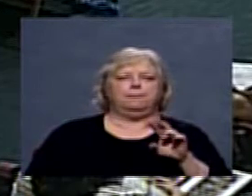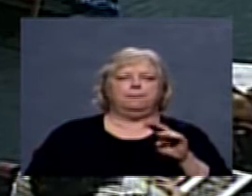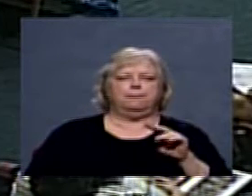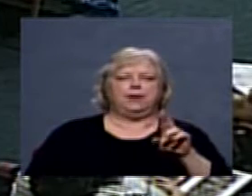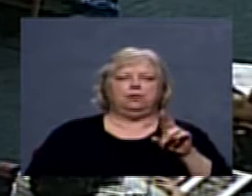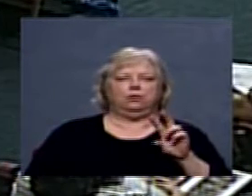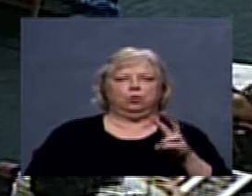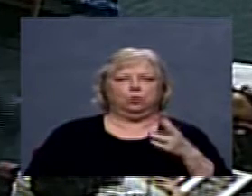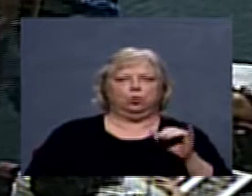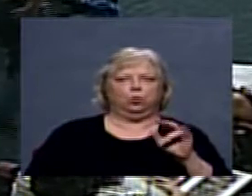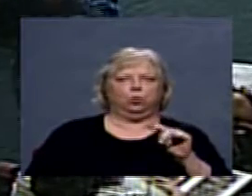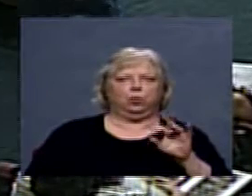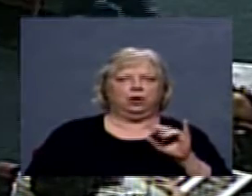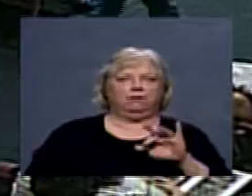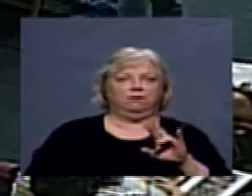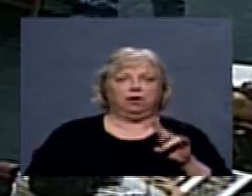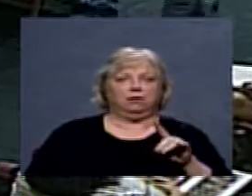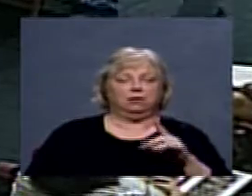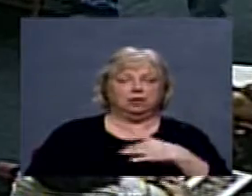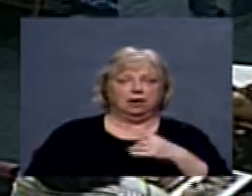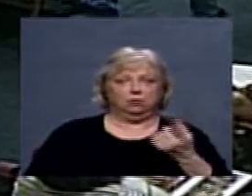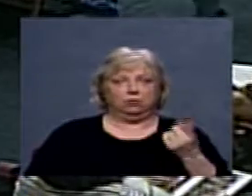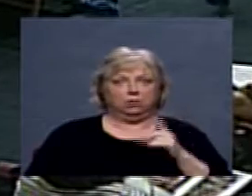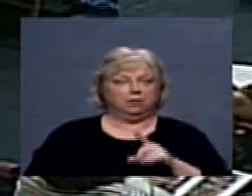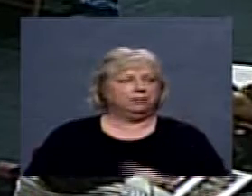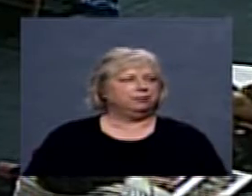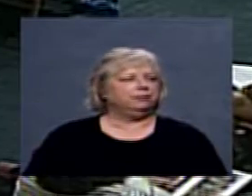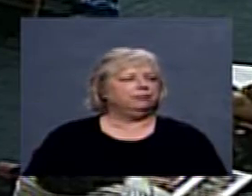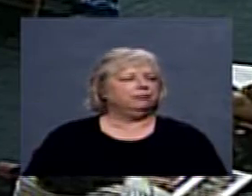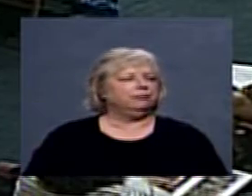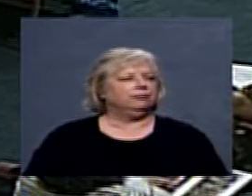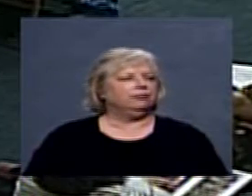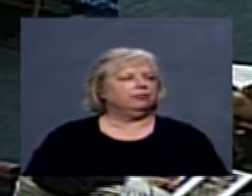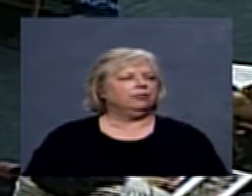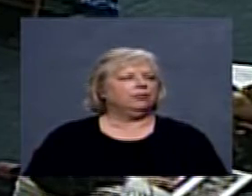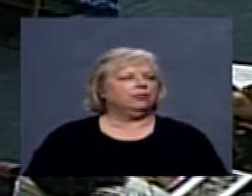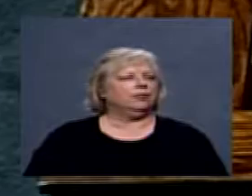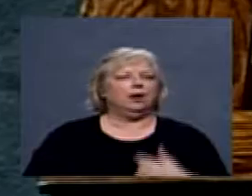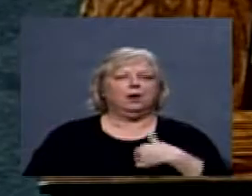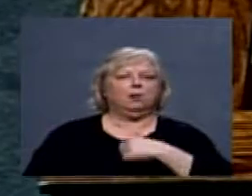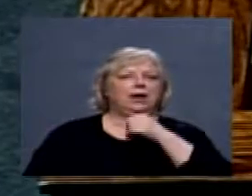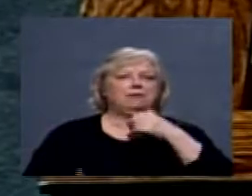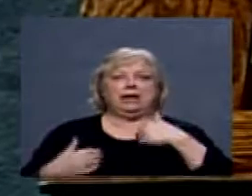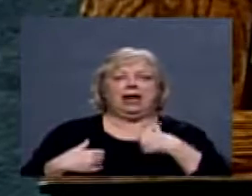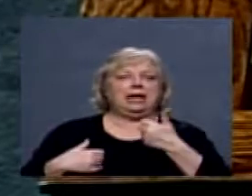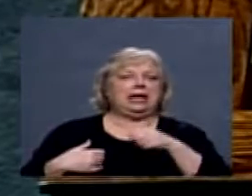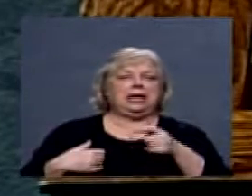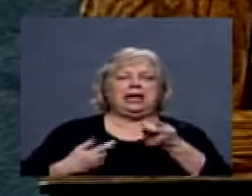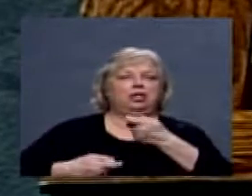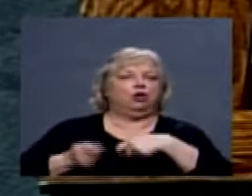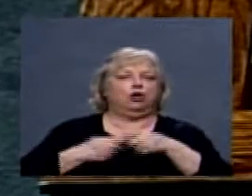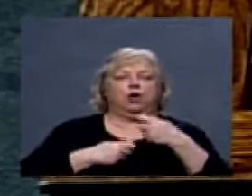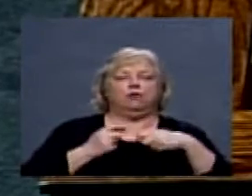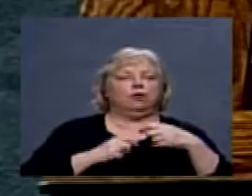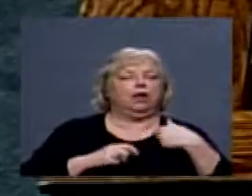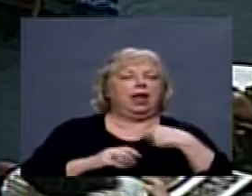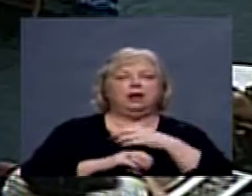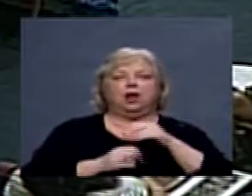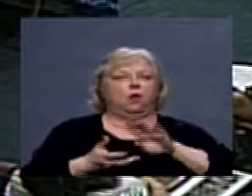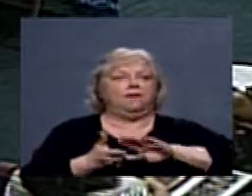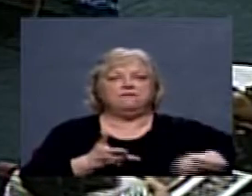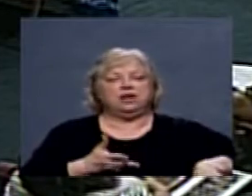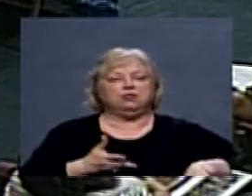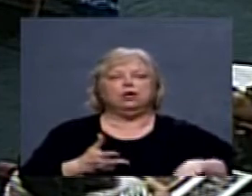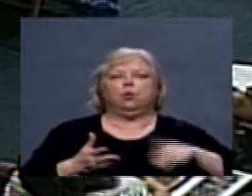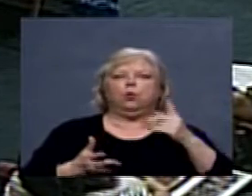up and address the opposition, please? First of all, we haven't had any turnover. We hadn't had any evictions. We've had one